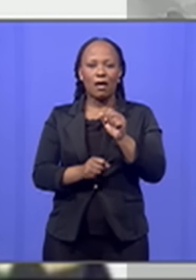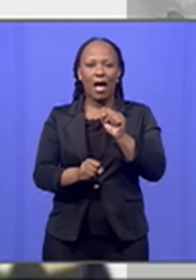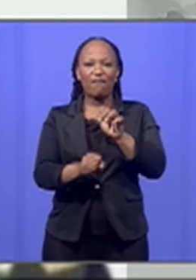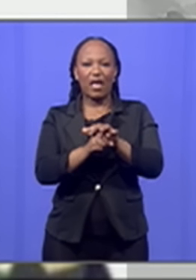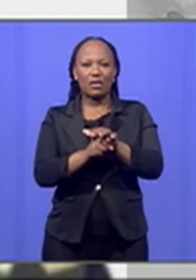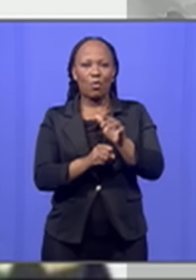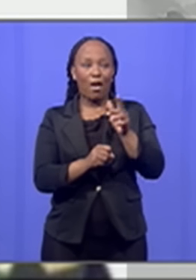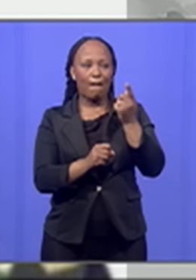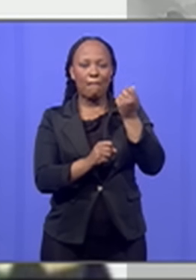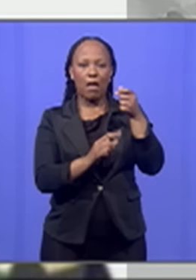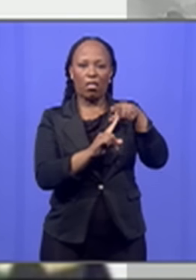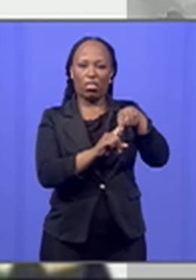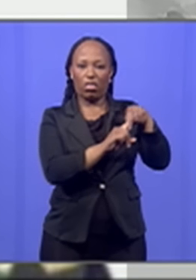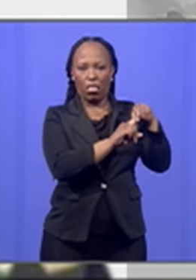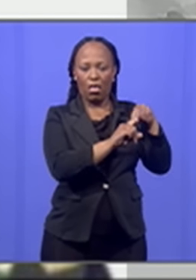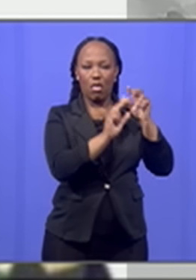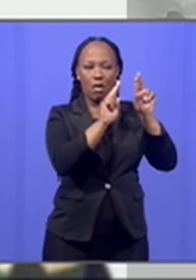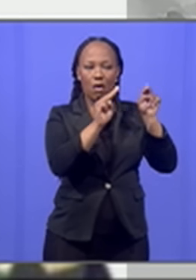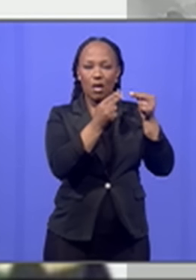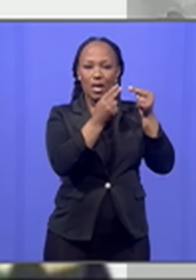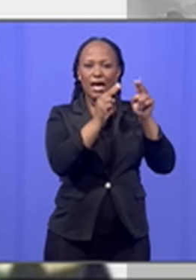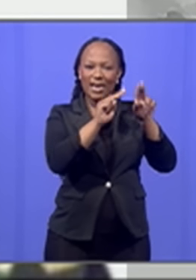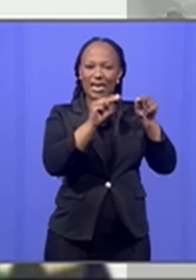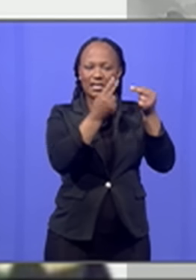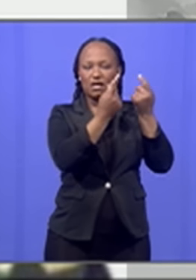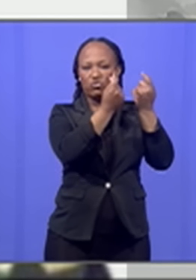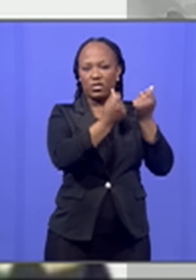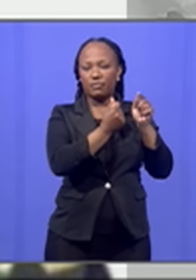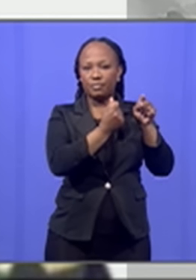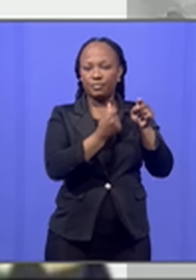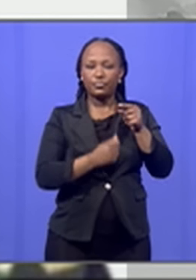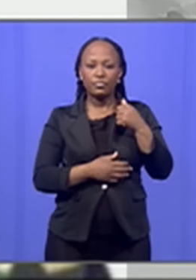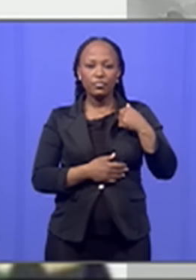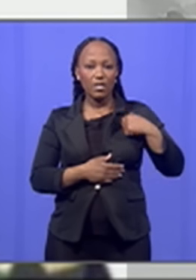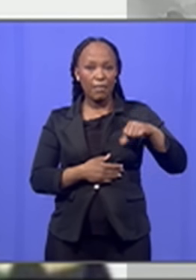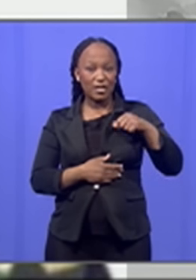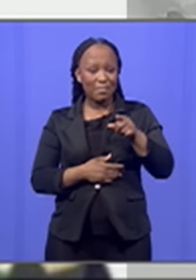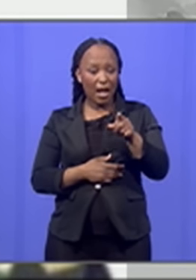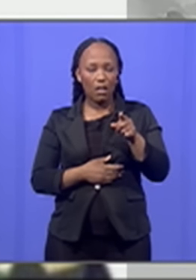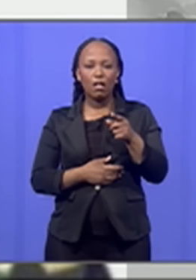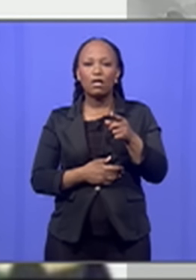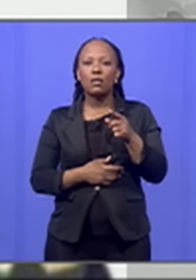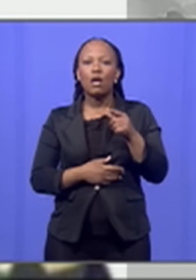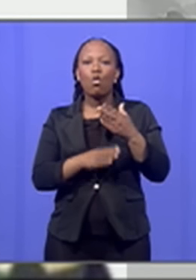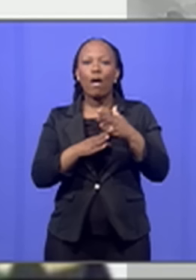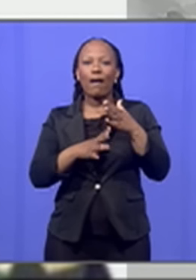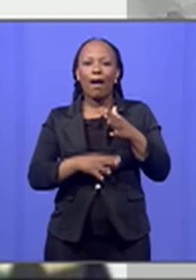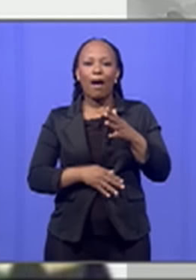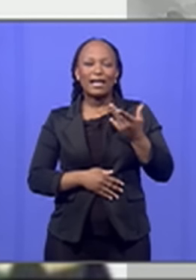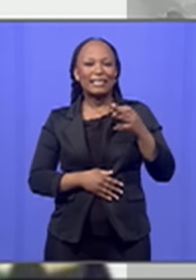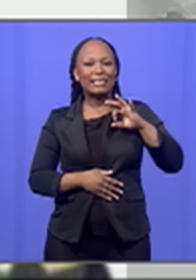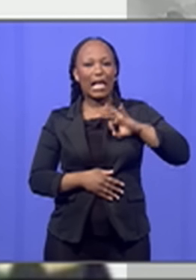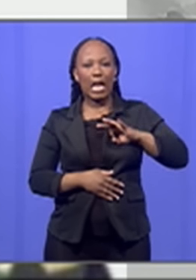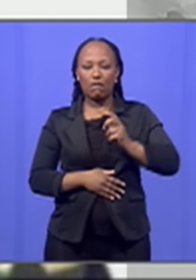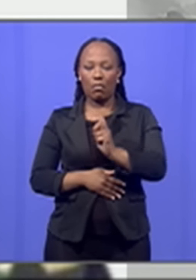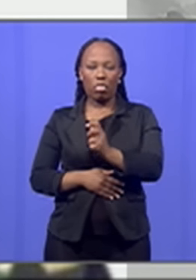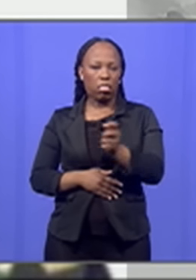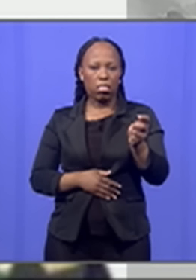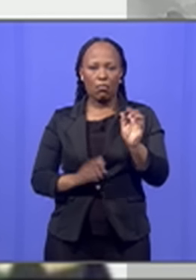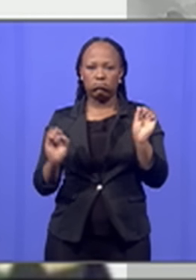this decision by National Treasury, you have municipalities that have not been paying workers their salaries on time. So now the question that we have